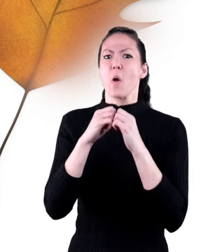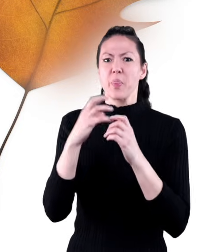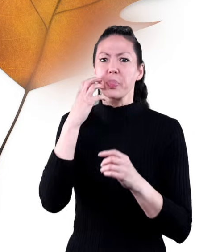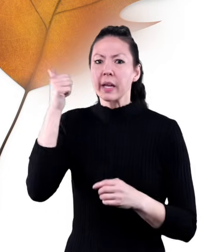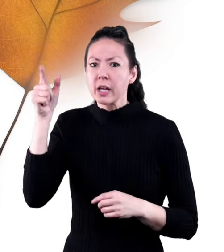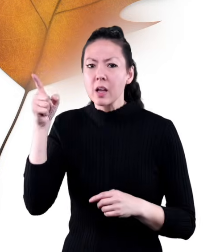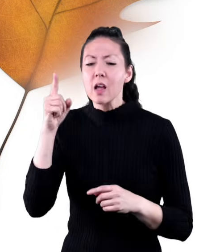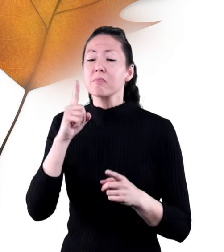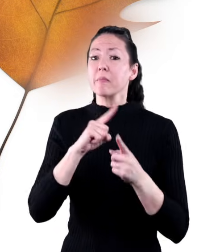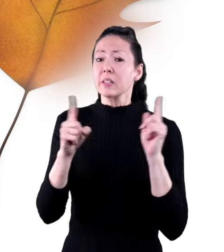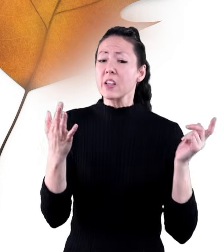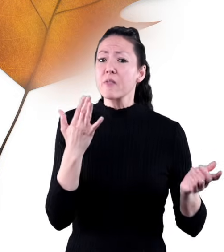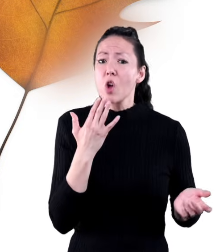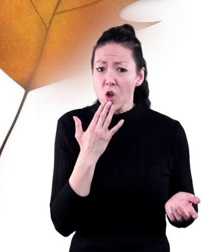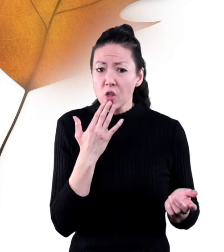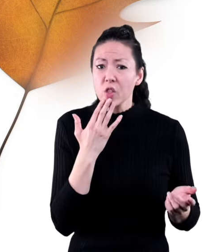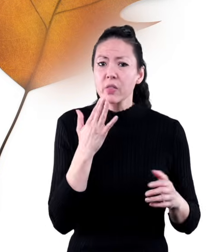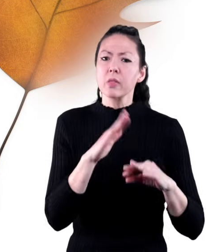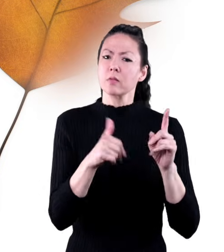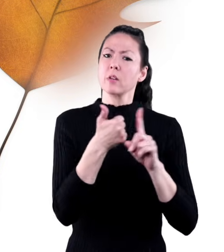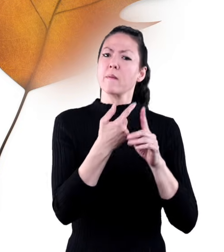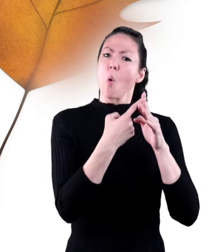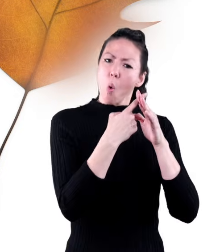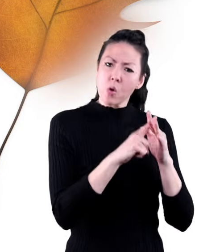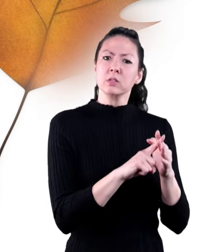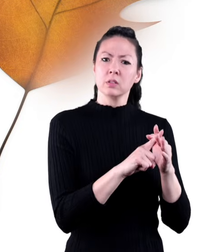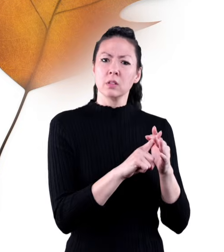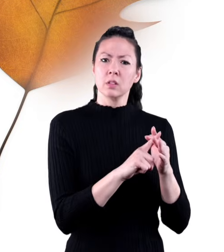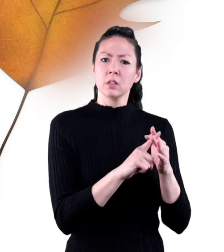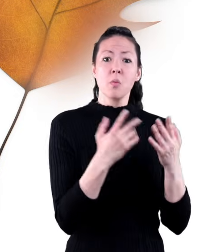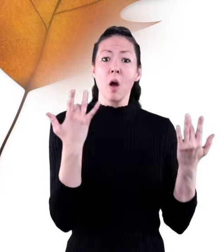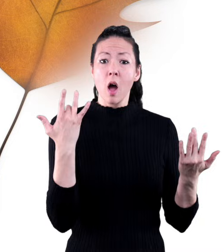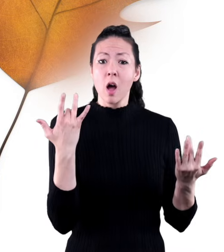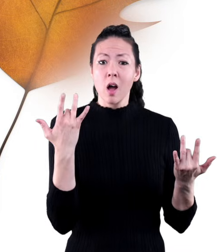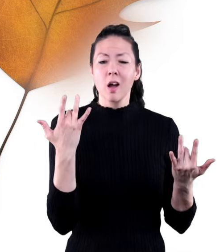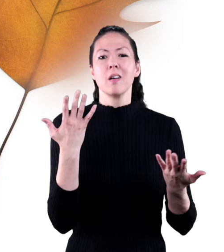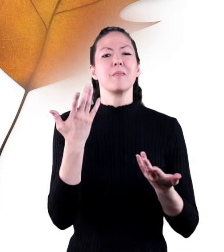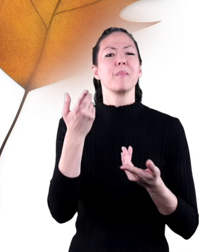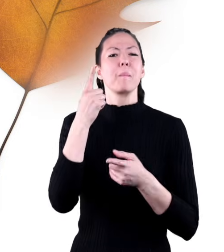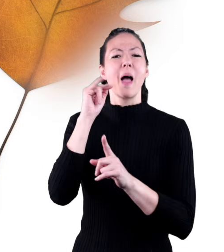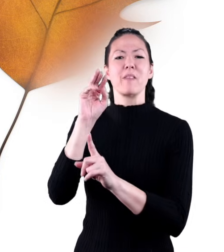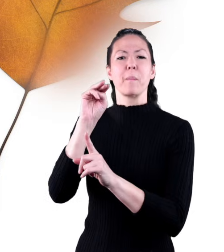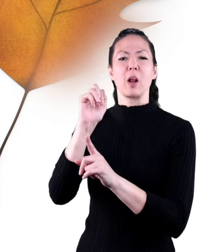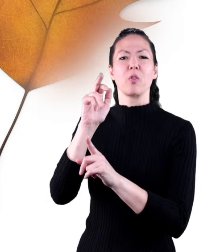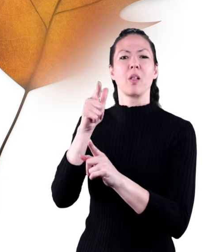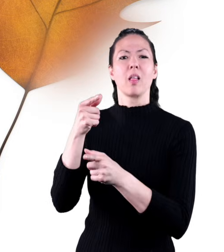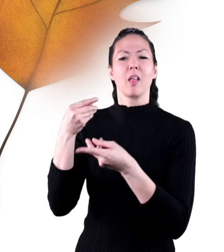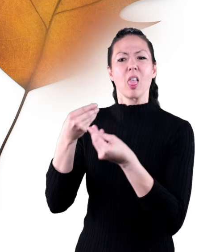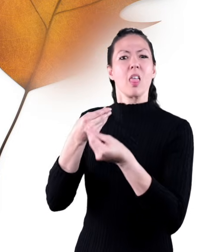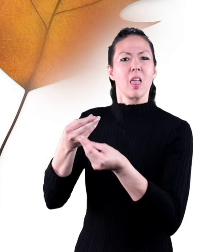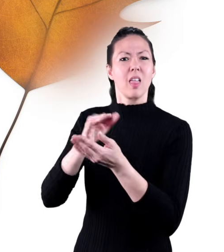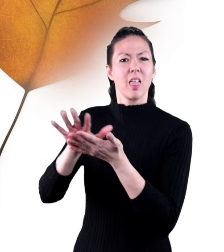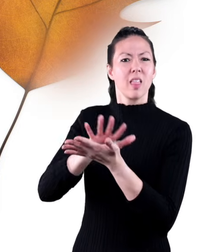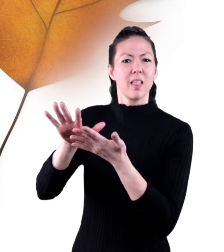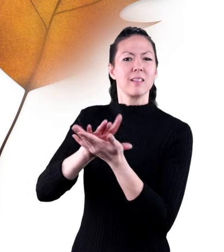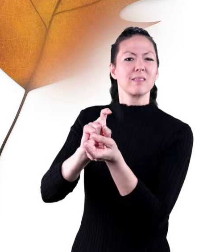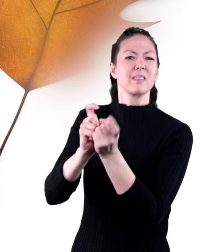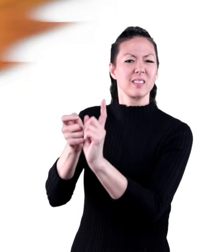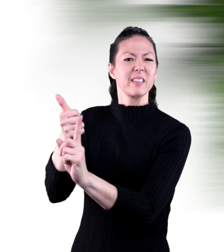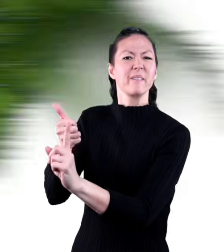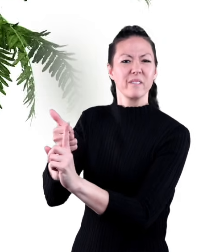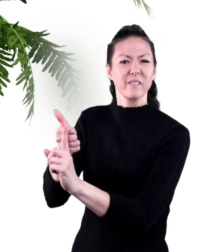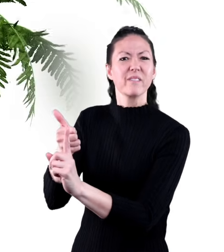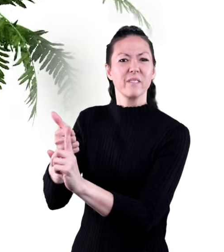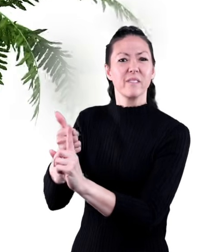thicker or be a different color than the original leaf. Because now, hardened minerals have taken the place of the organic material.